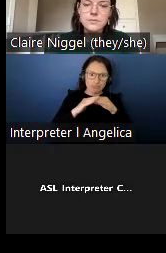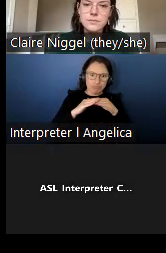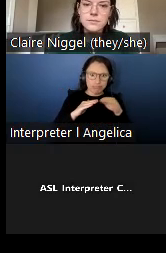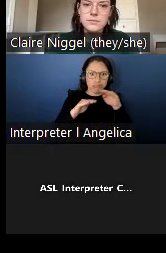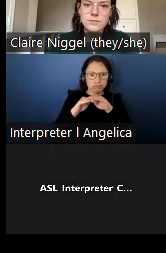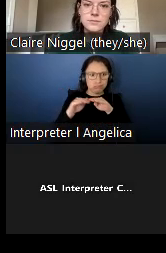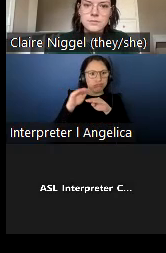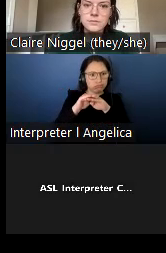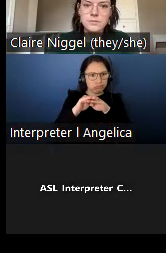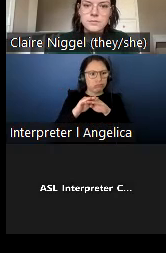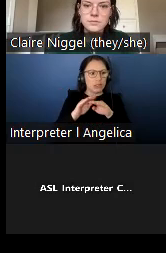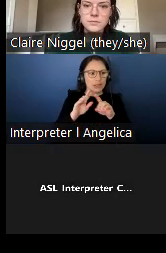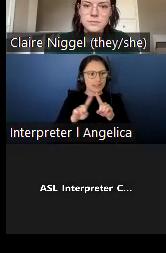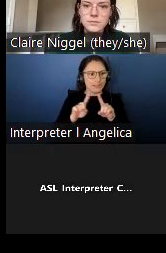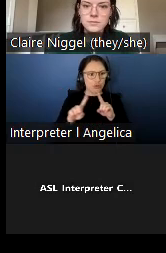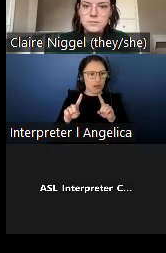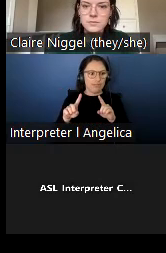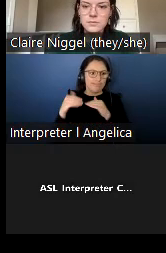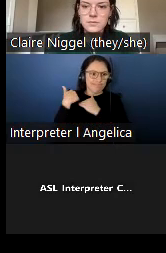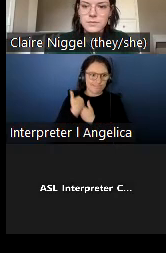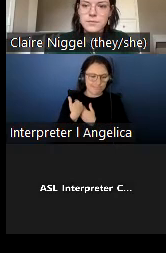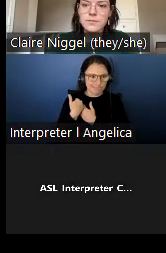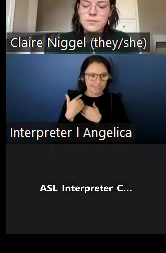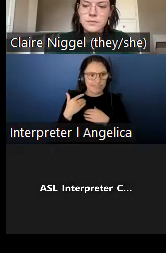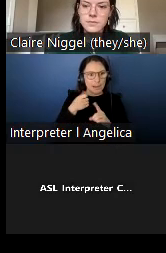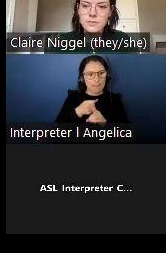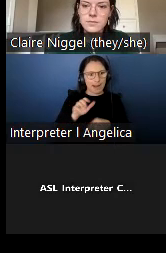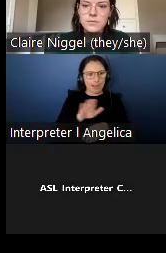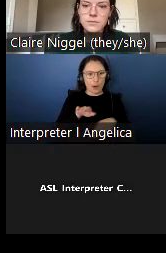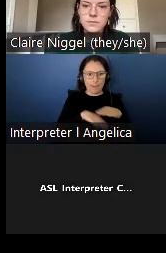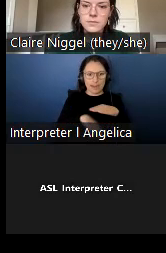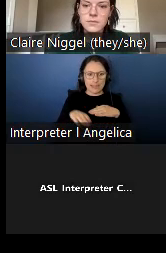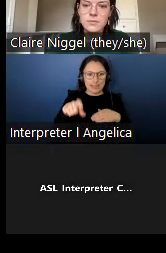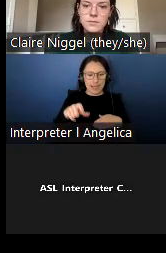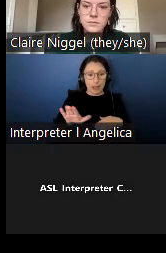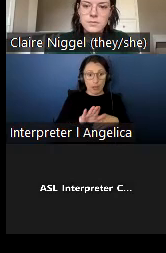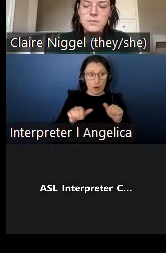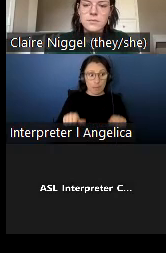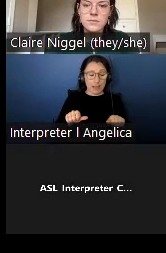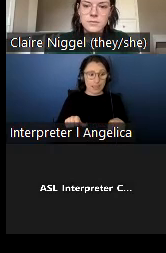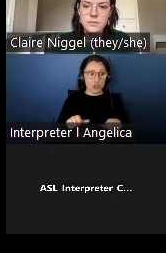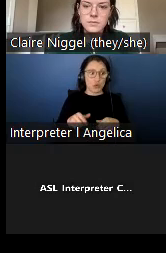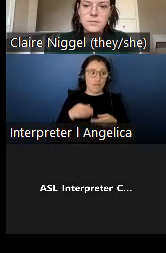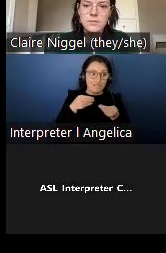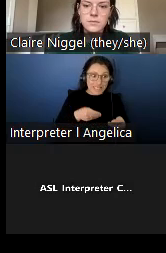Their ability to feed, clothe, and shelter themselves and their families.